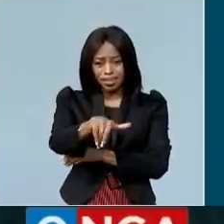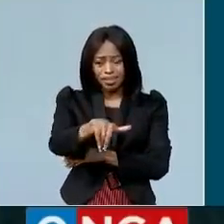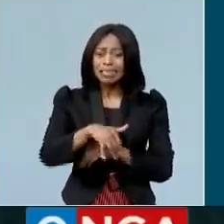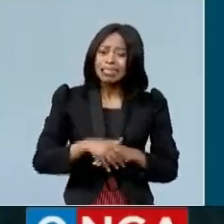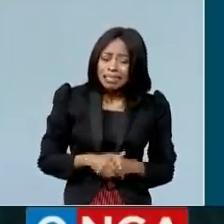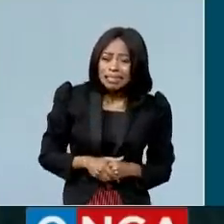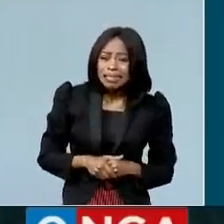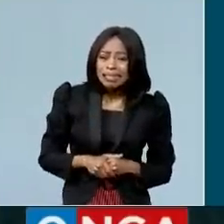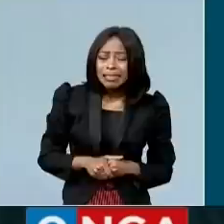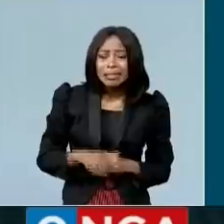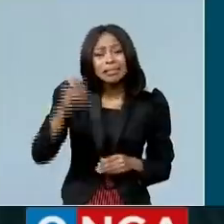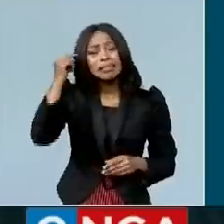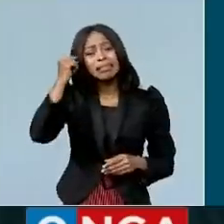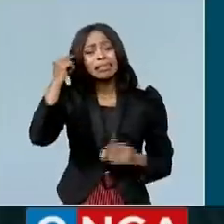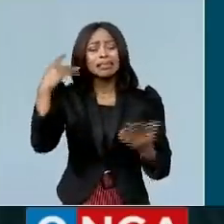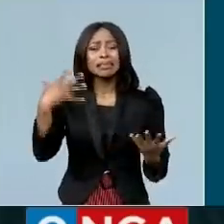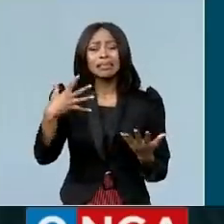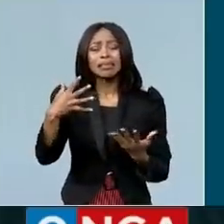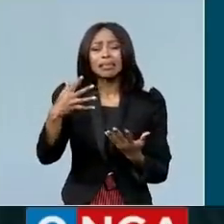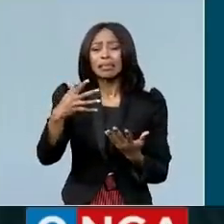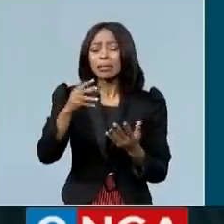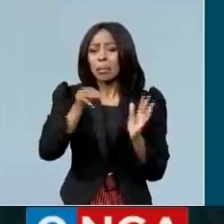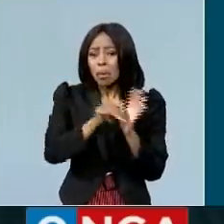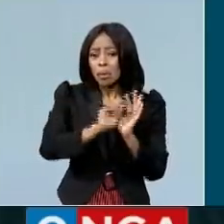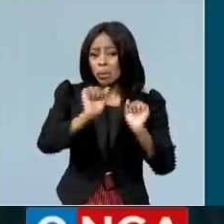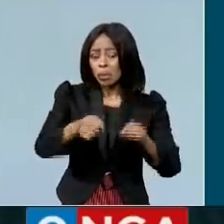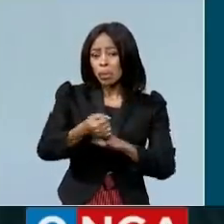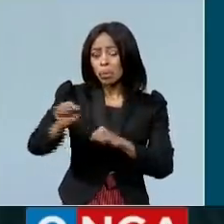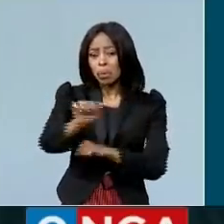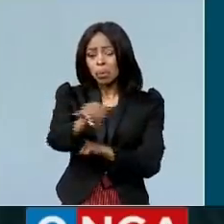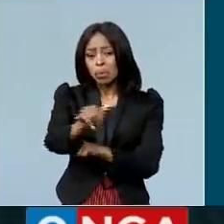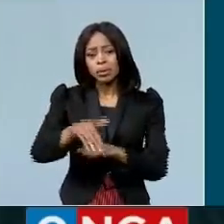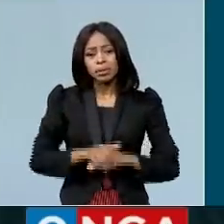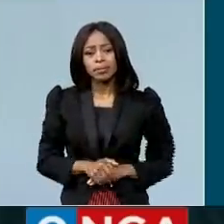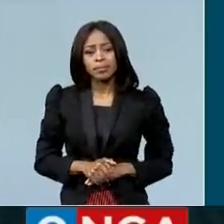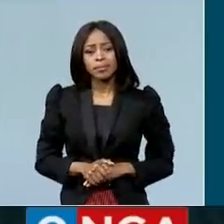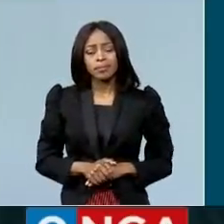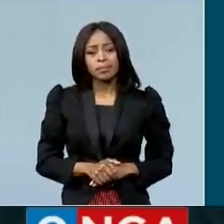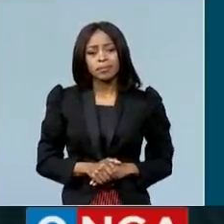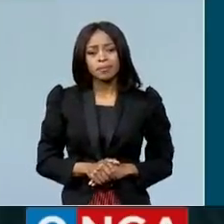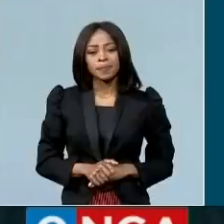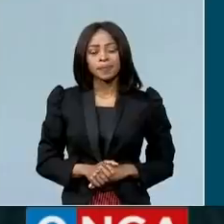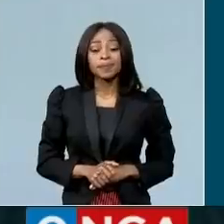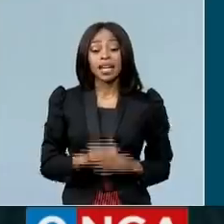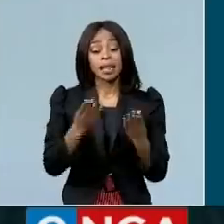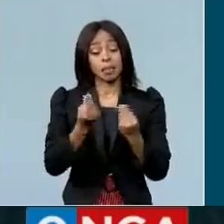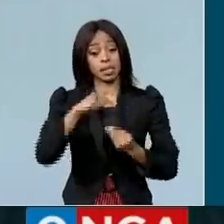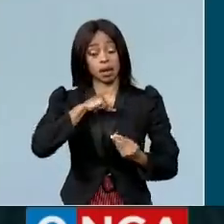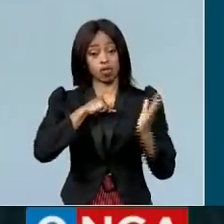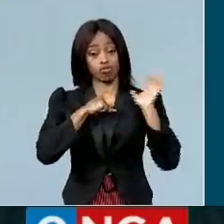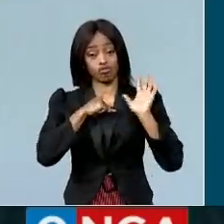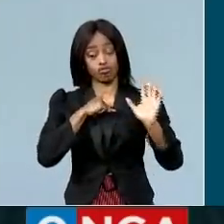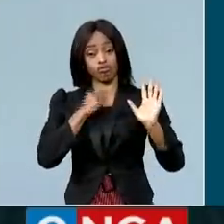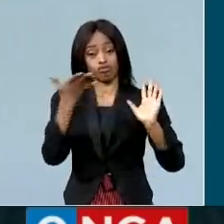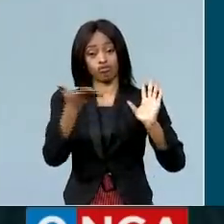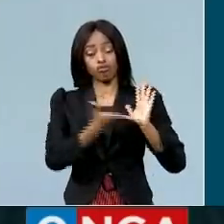much credence then would you be lending to that model? So those are our numbers. These are